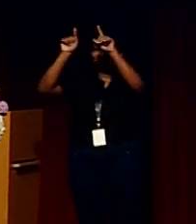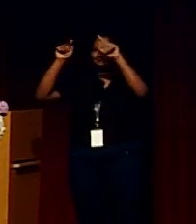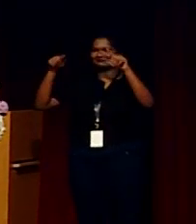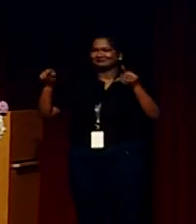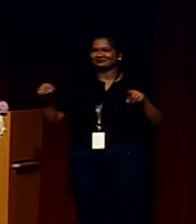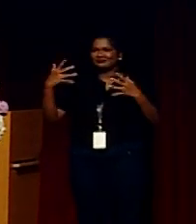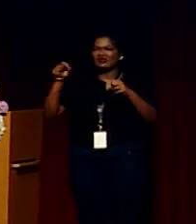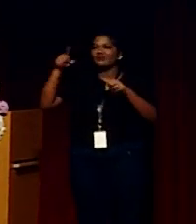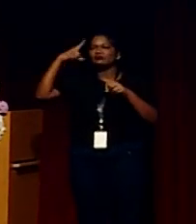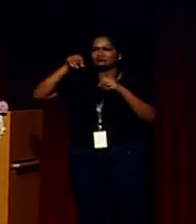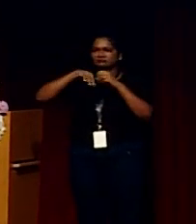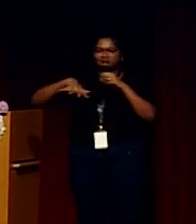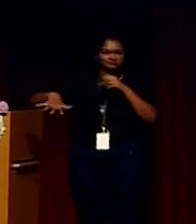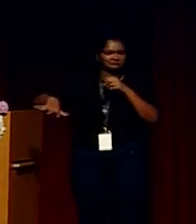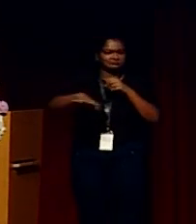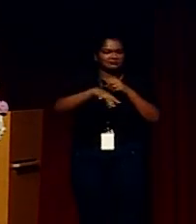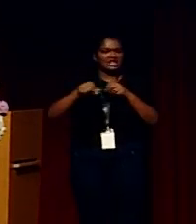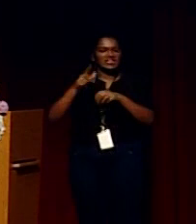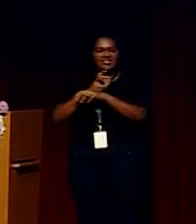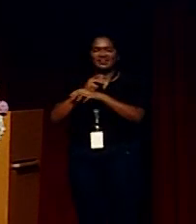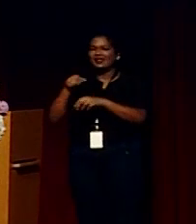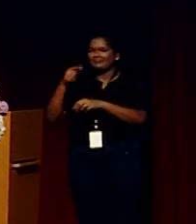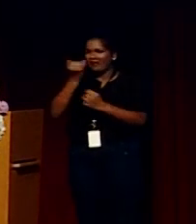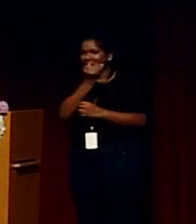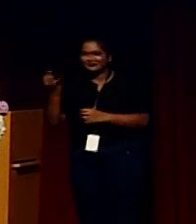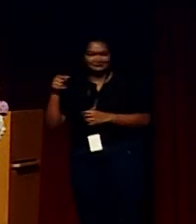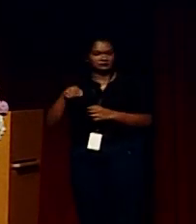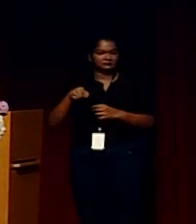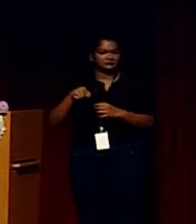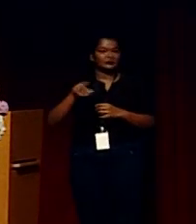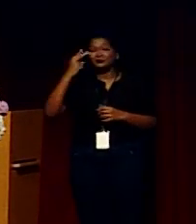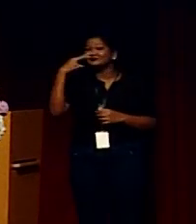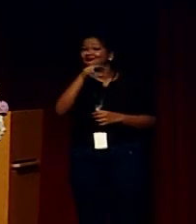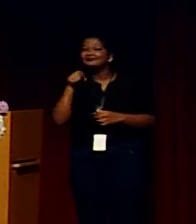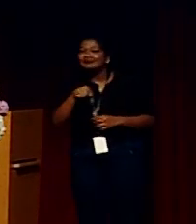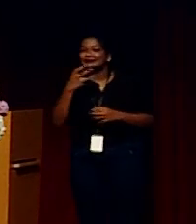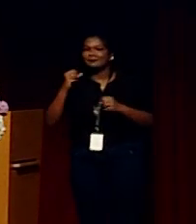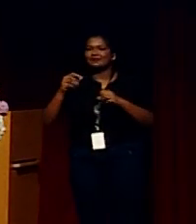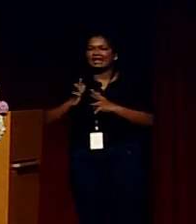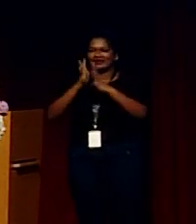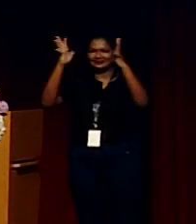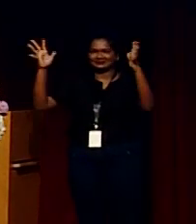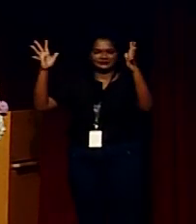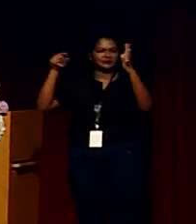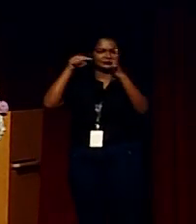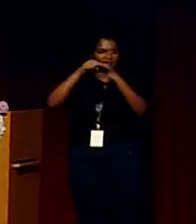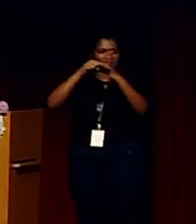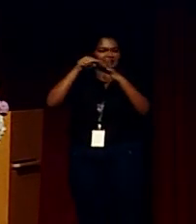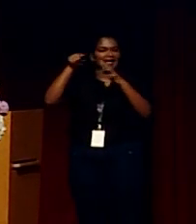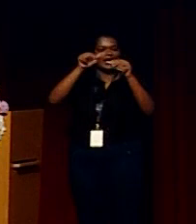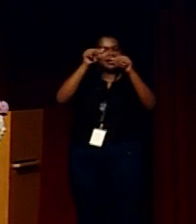and reconstructs it from the ground up, giving it a mathematical interpretation. And what you see here is a tree which kind of puts